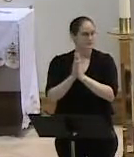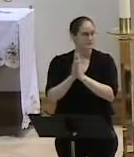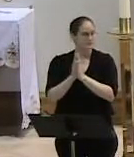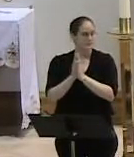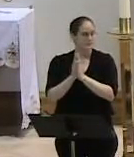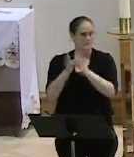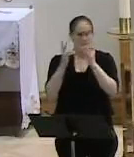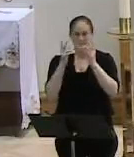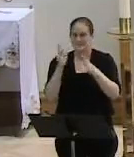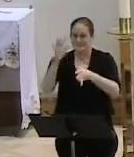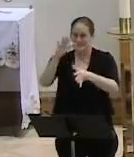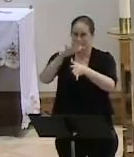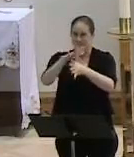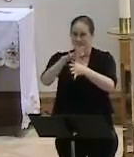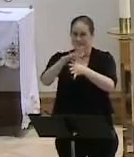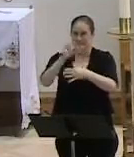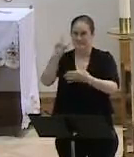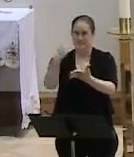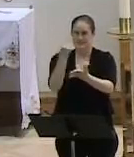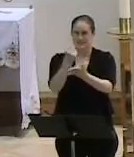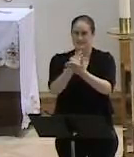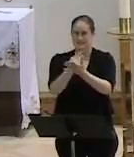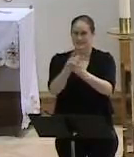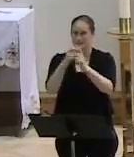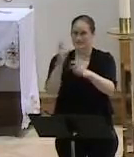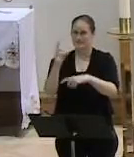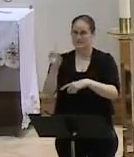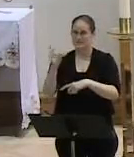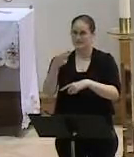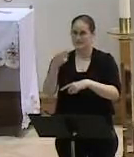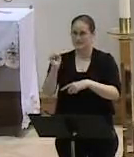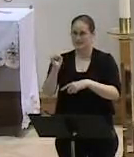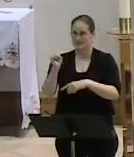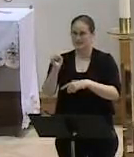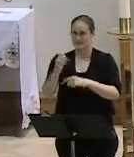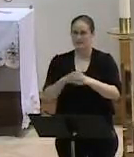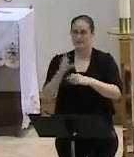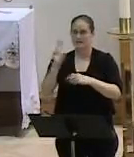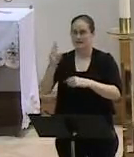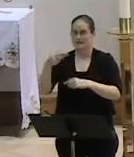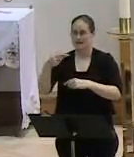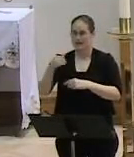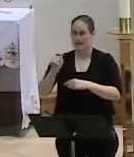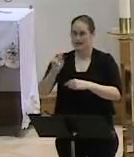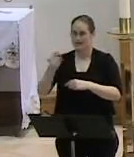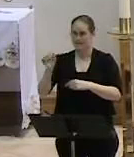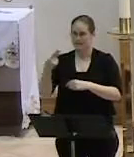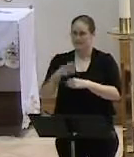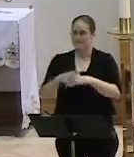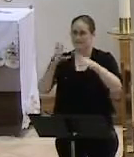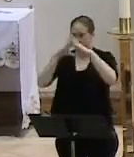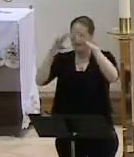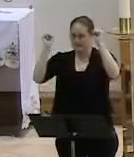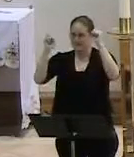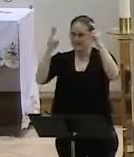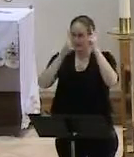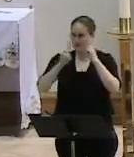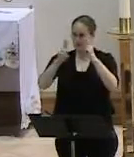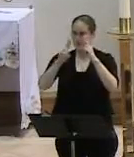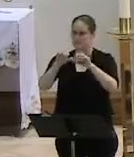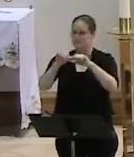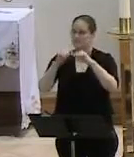A senior graduating today from Devil's Lake High School, Hannah serves as president of the Honor